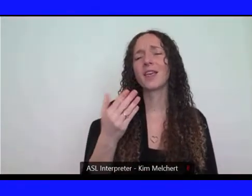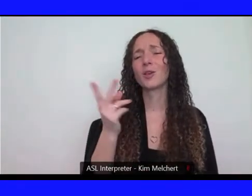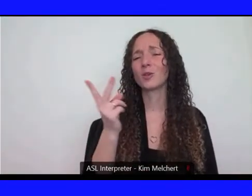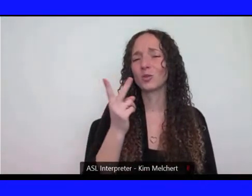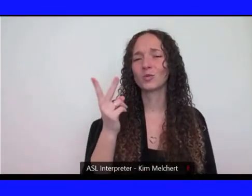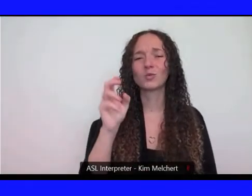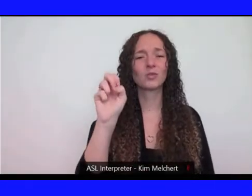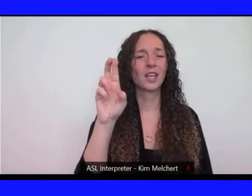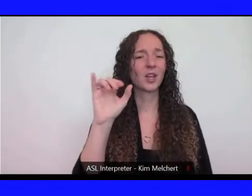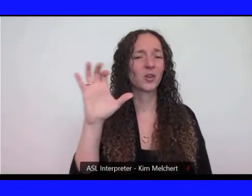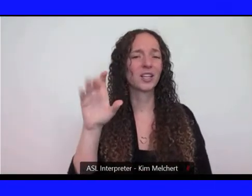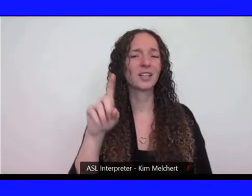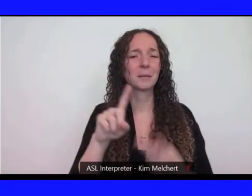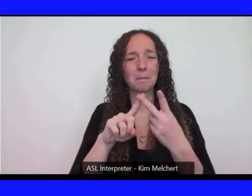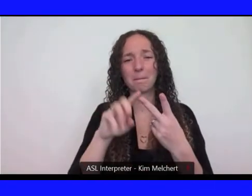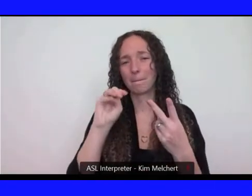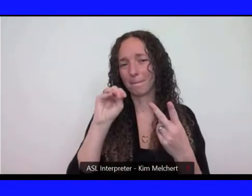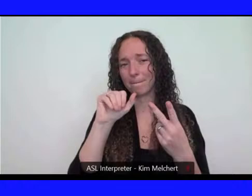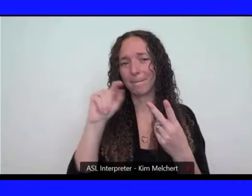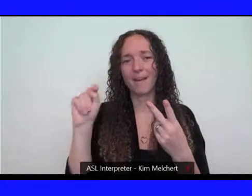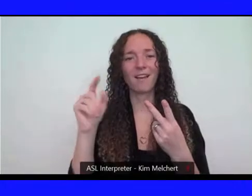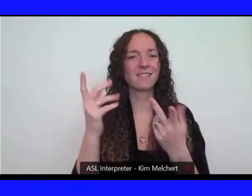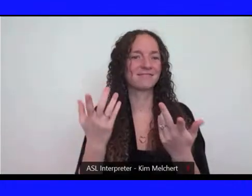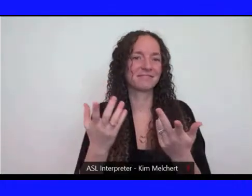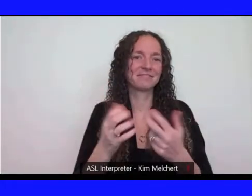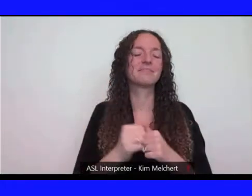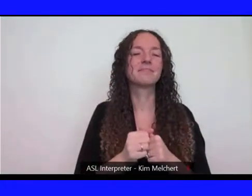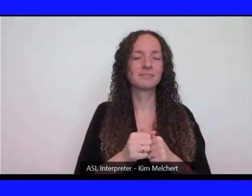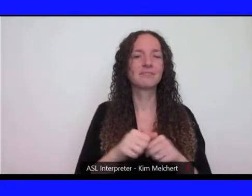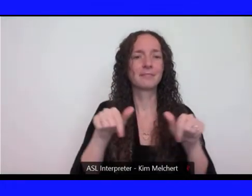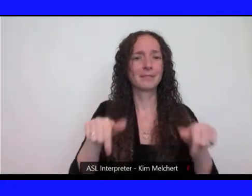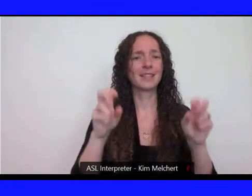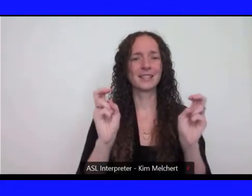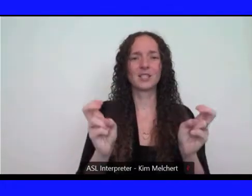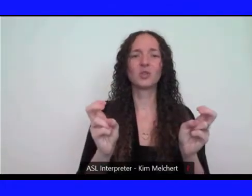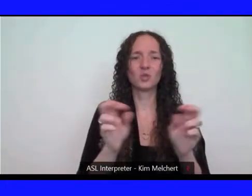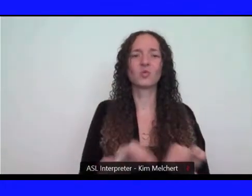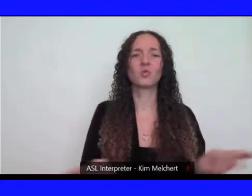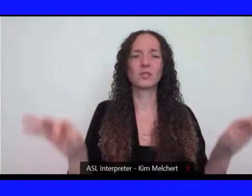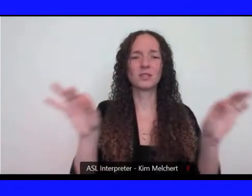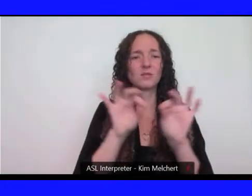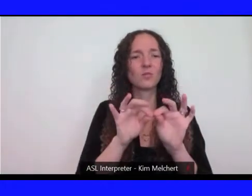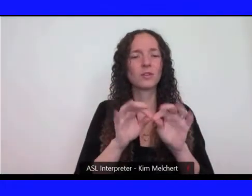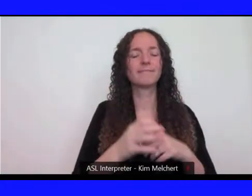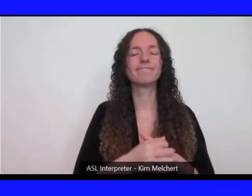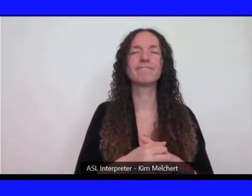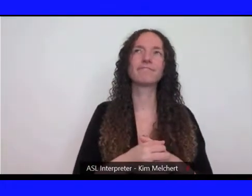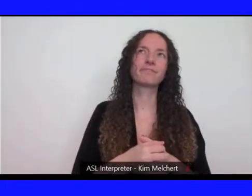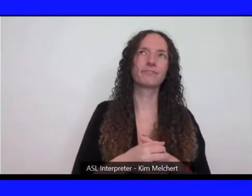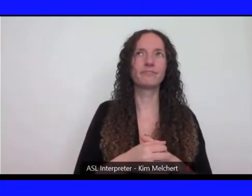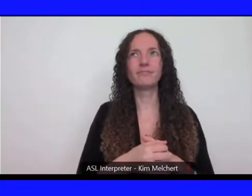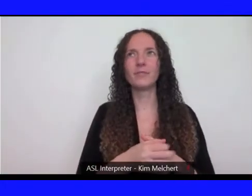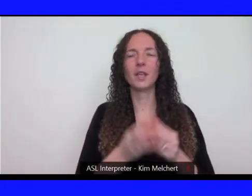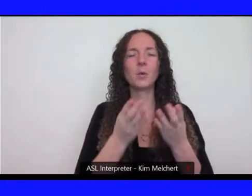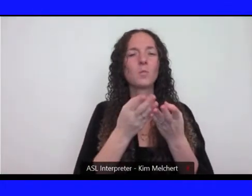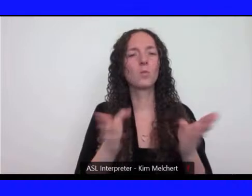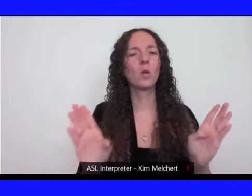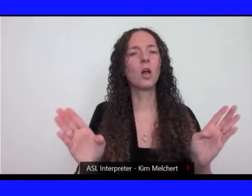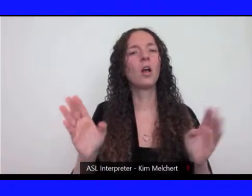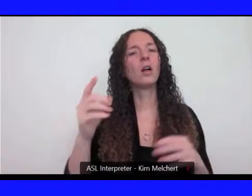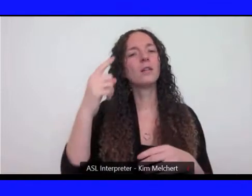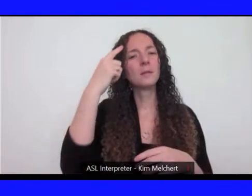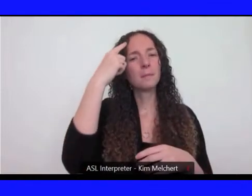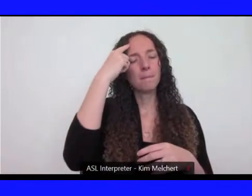burst. Now we're talking about a long period. It gets really to people and affects